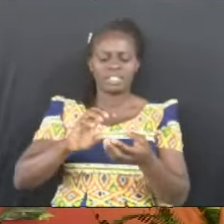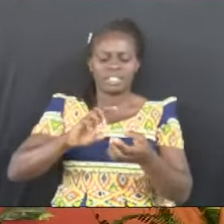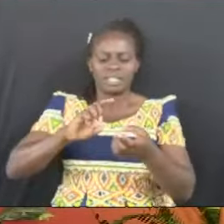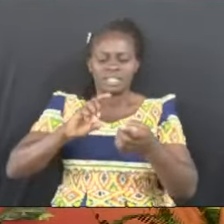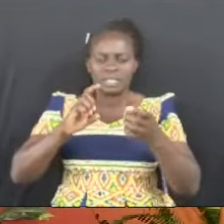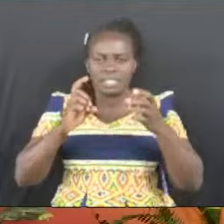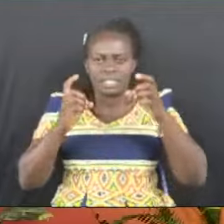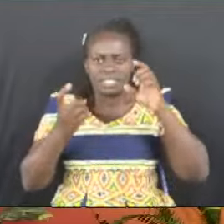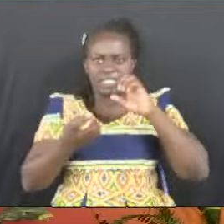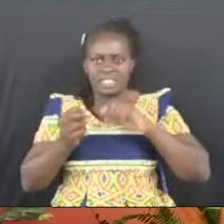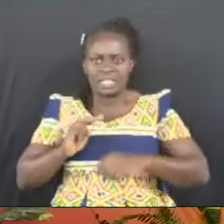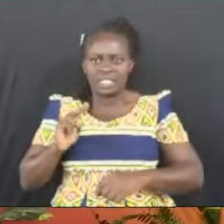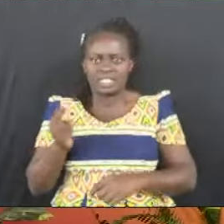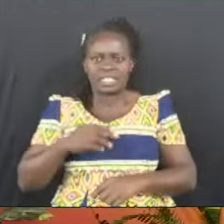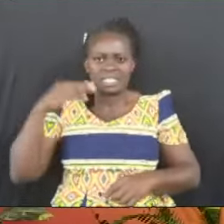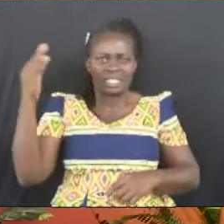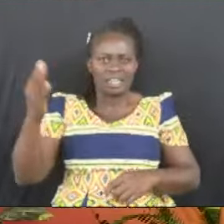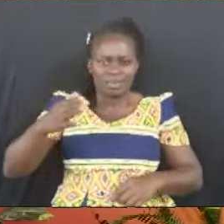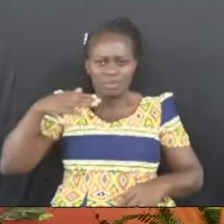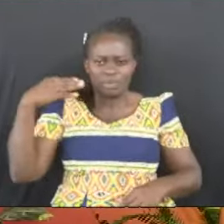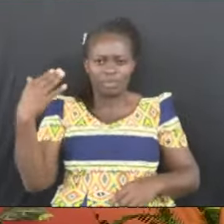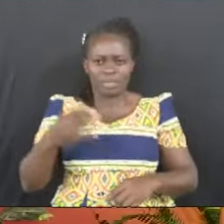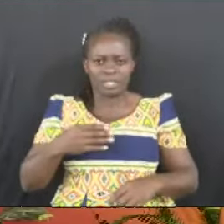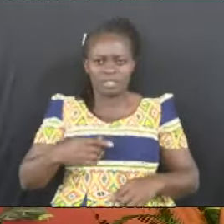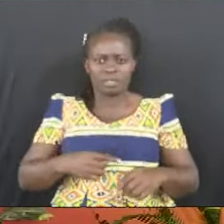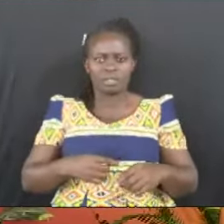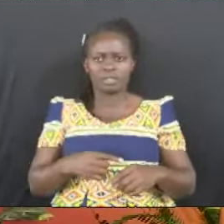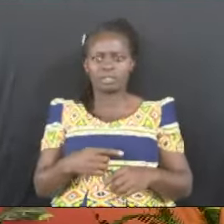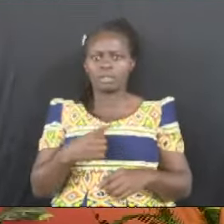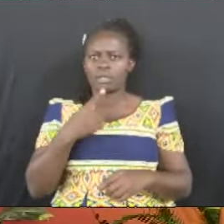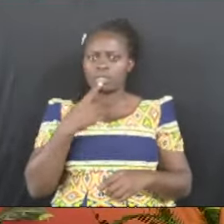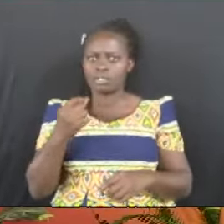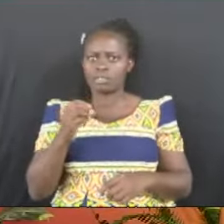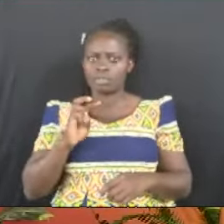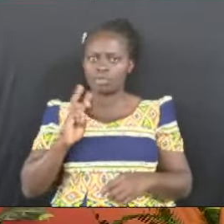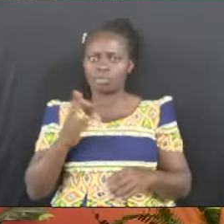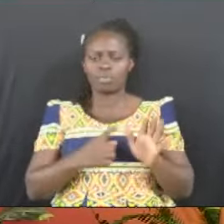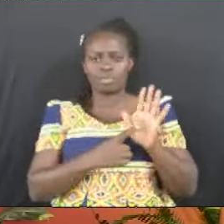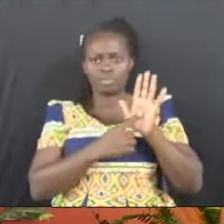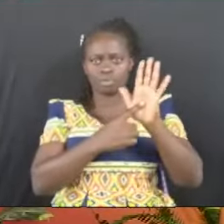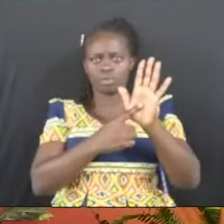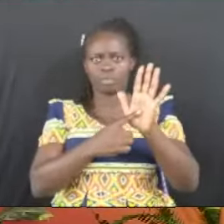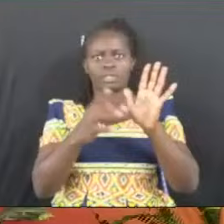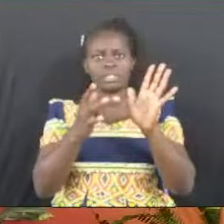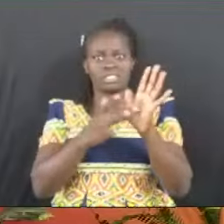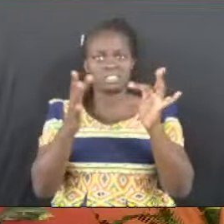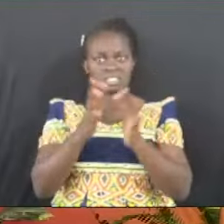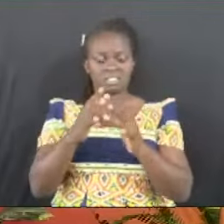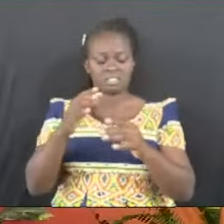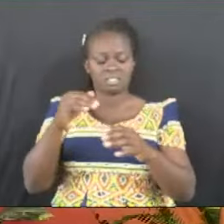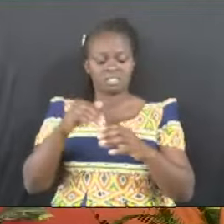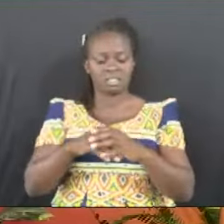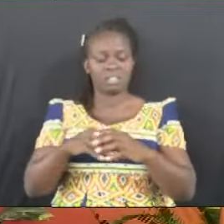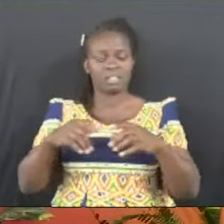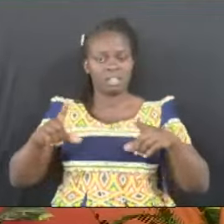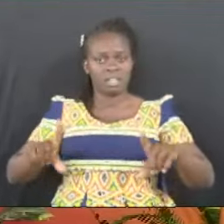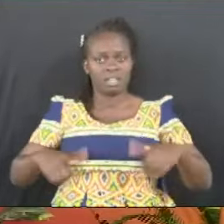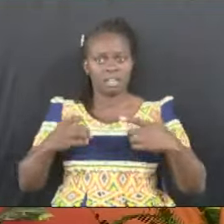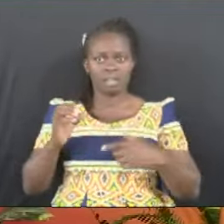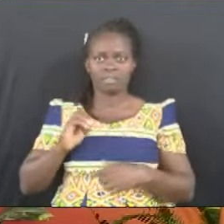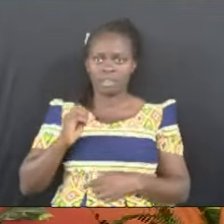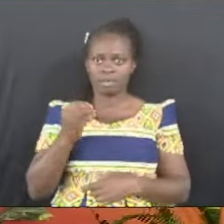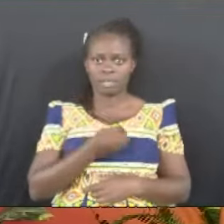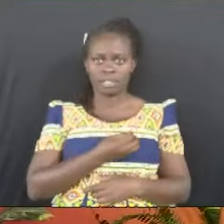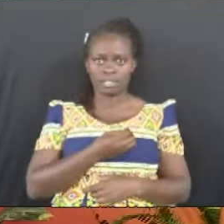day to reflect Jesus Christ in our lives, to exemplify